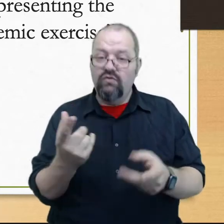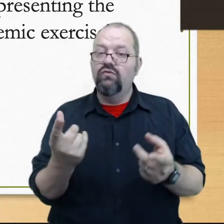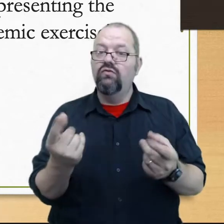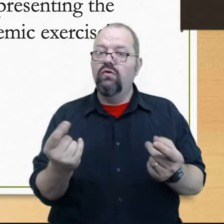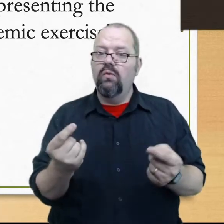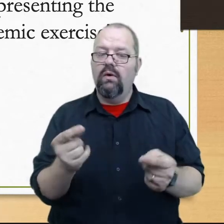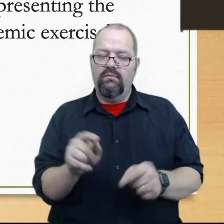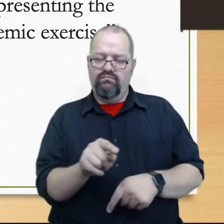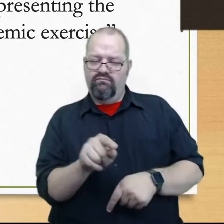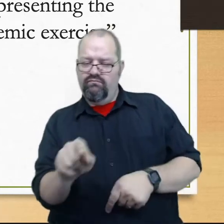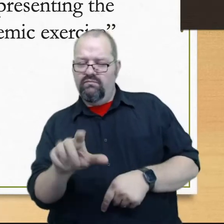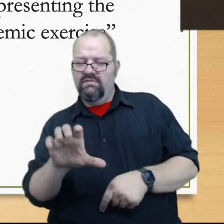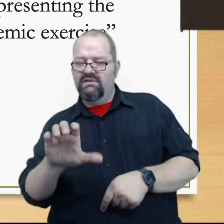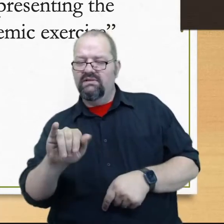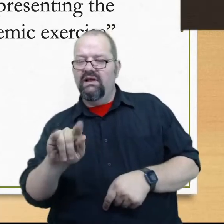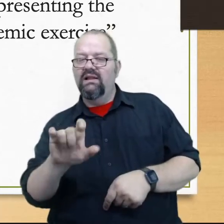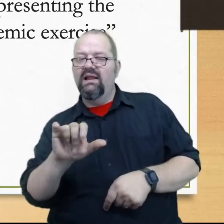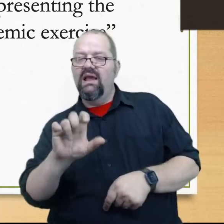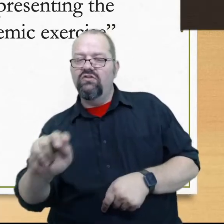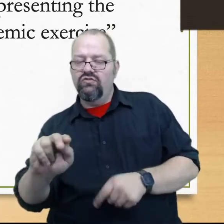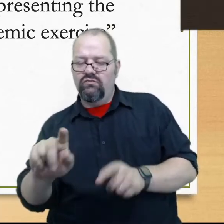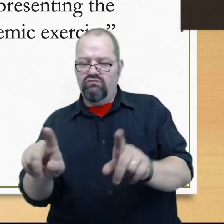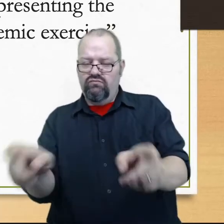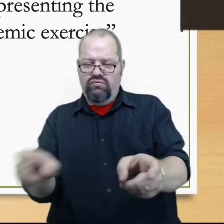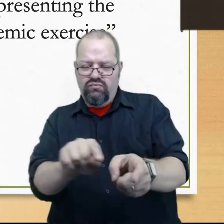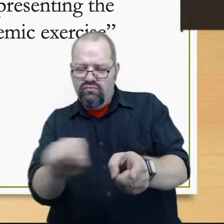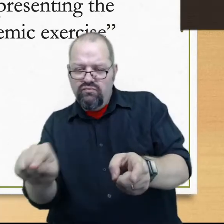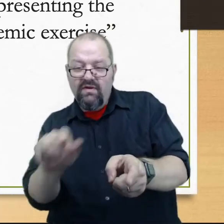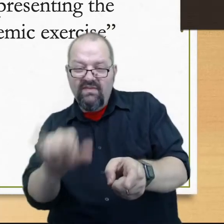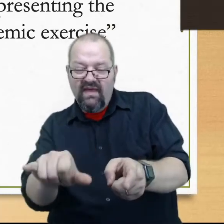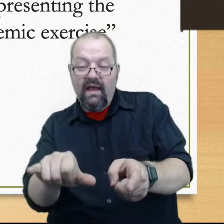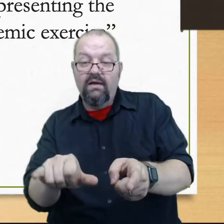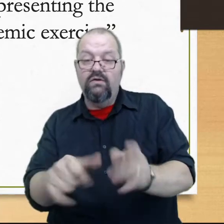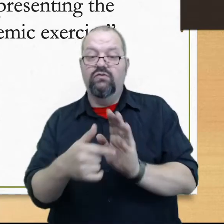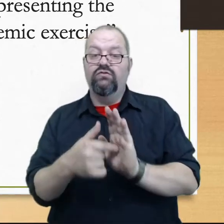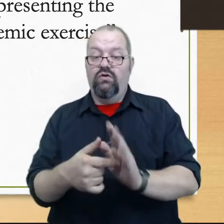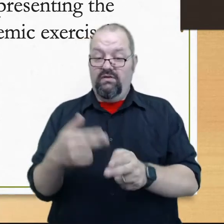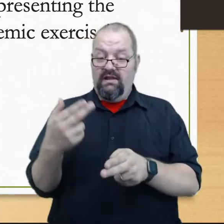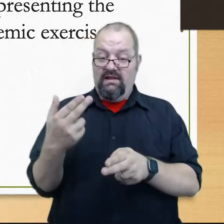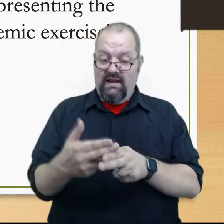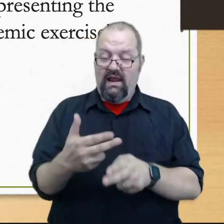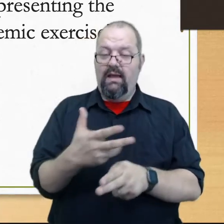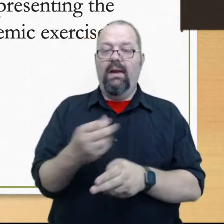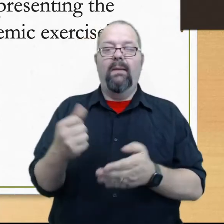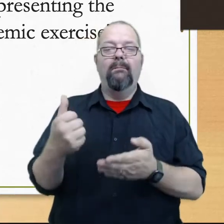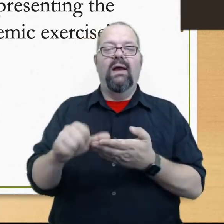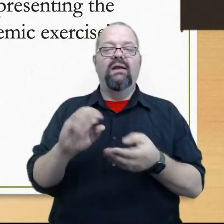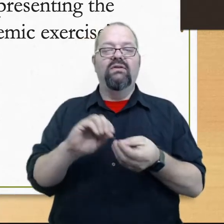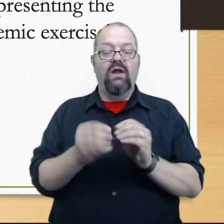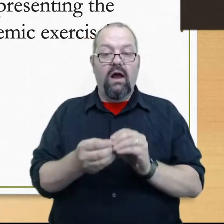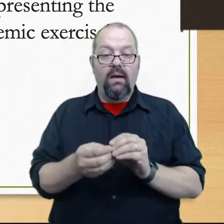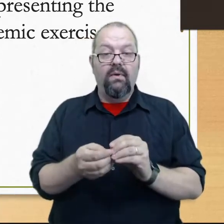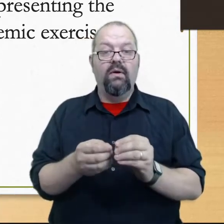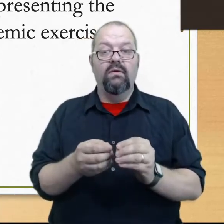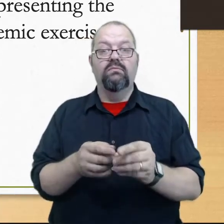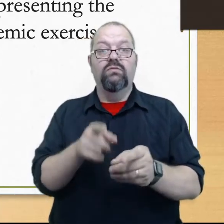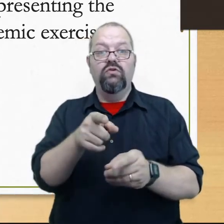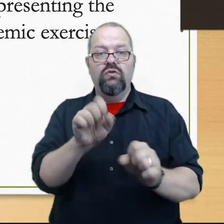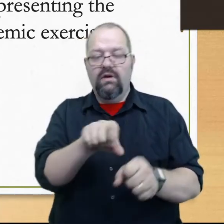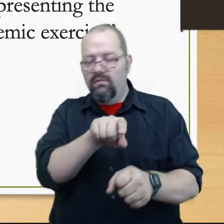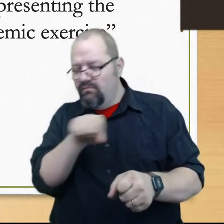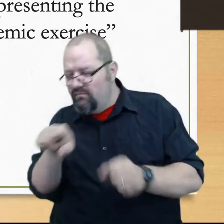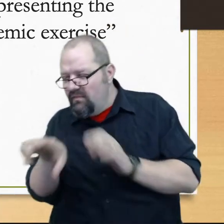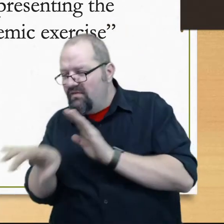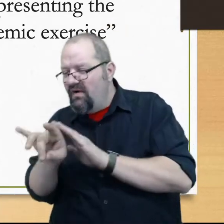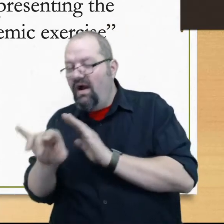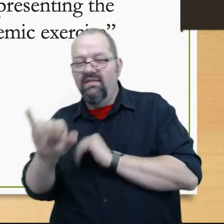directly after TCC's definition of plagiarism. It shows the name of my source and the page number on which that idea appears.